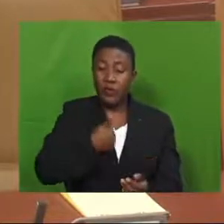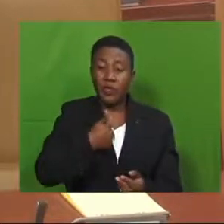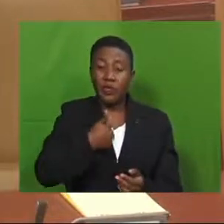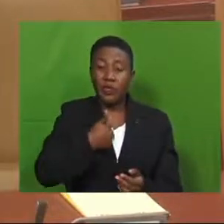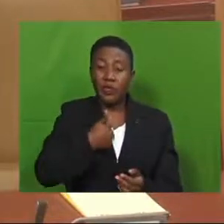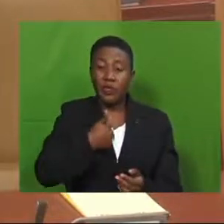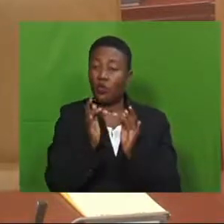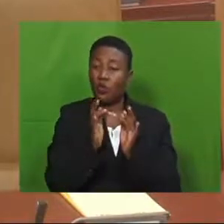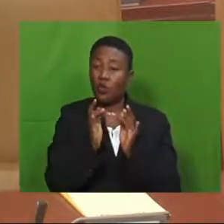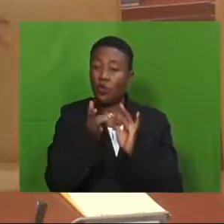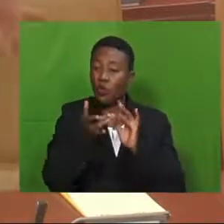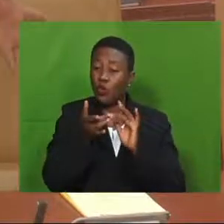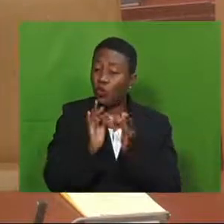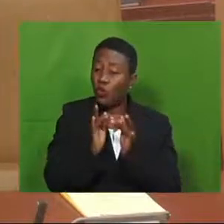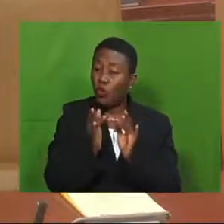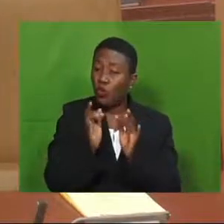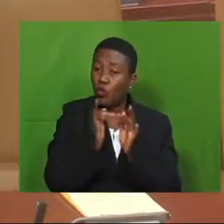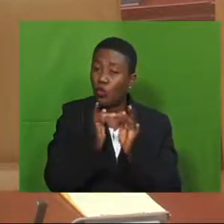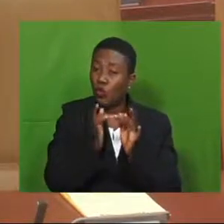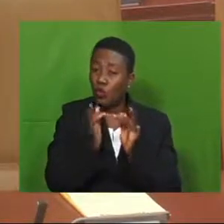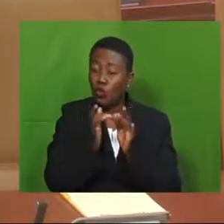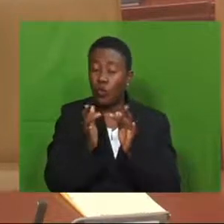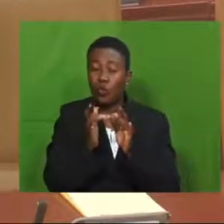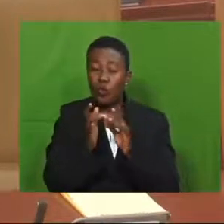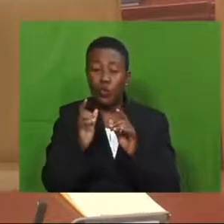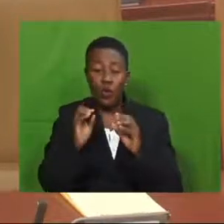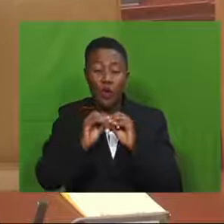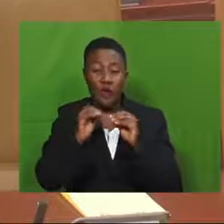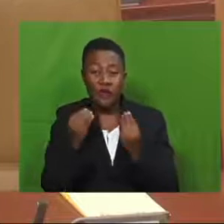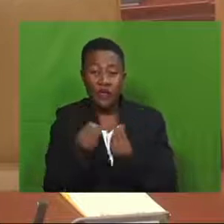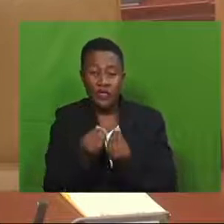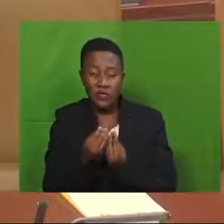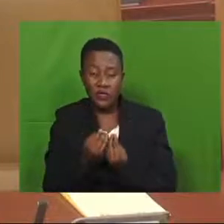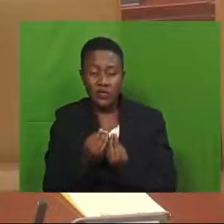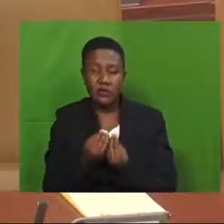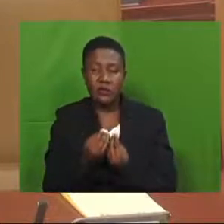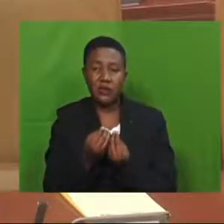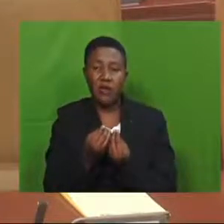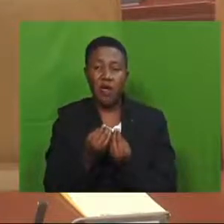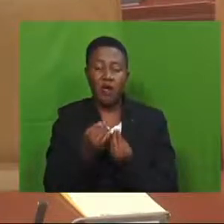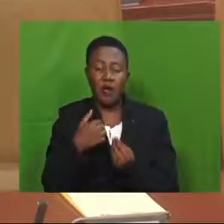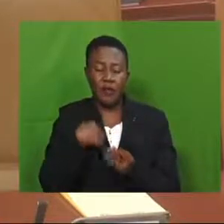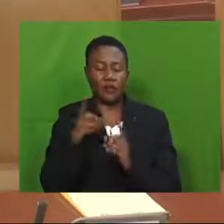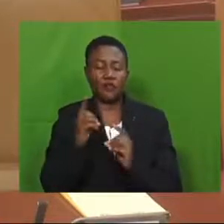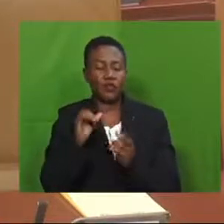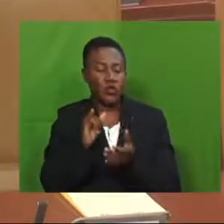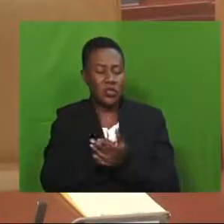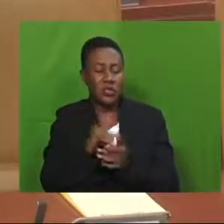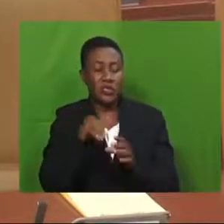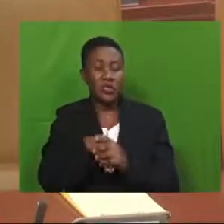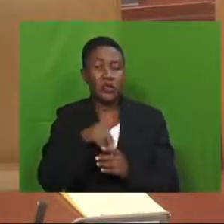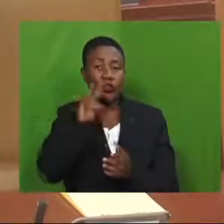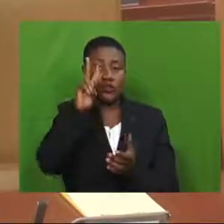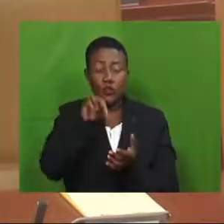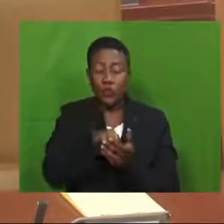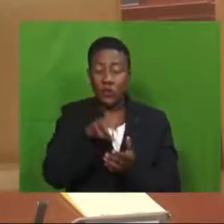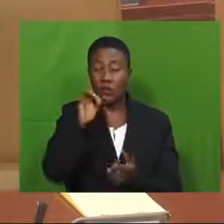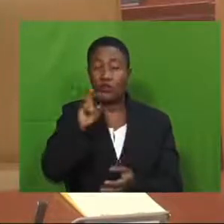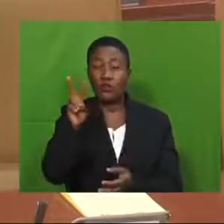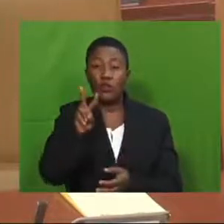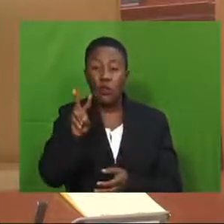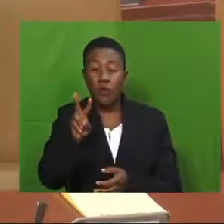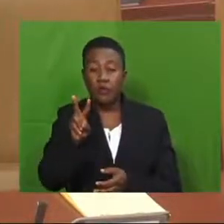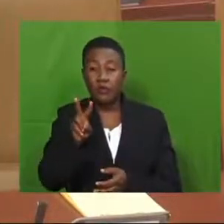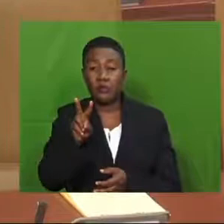he encouraged me to move out of government circles and join him. And I did that in 2002 and worked with